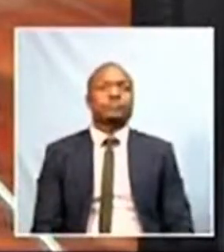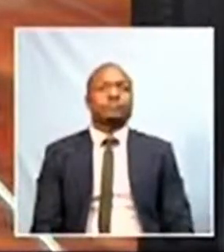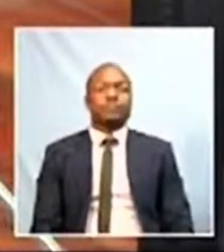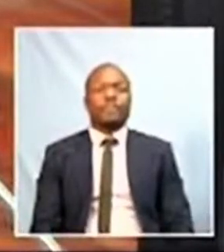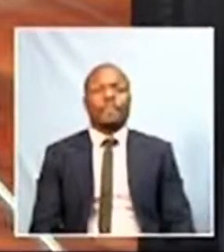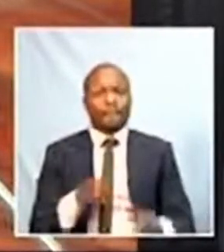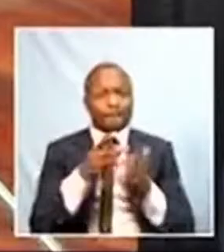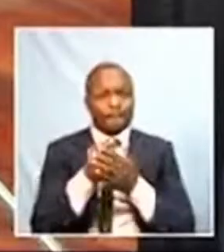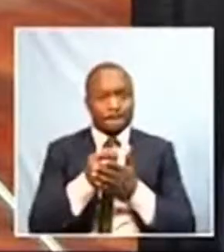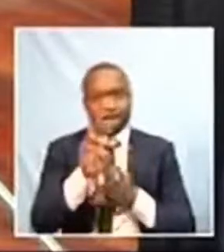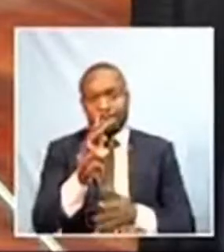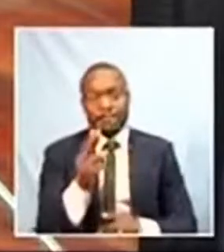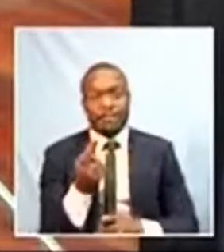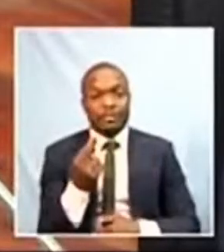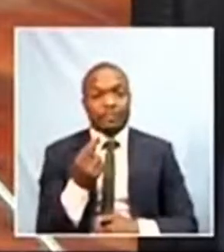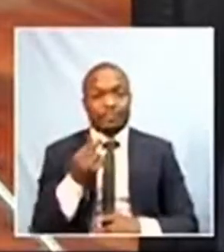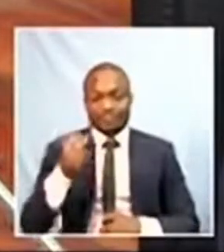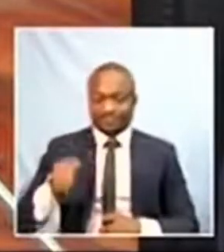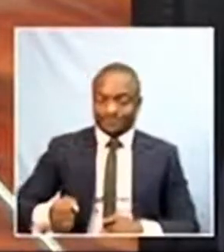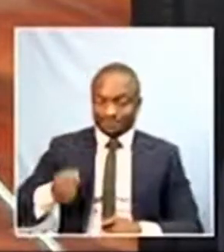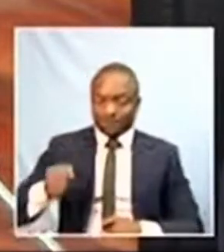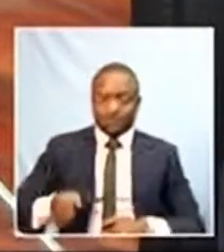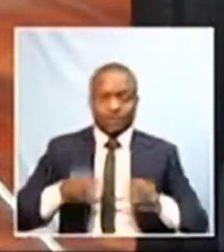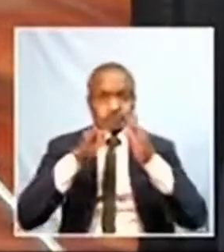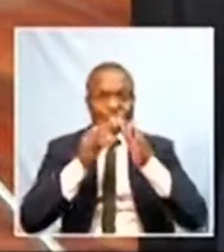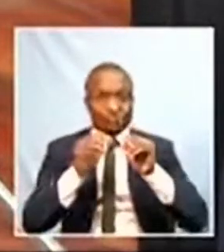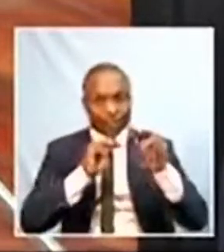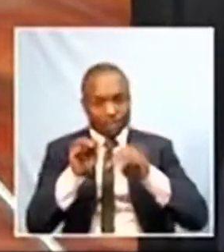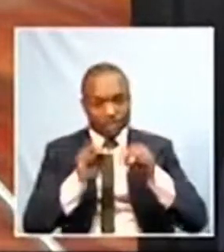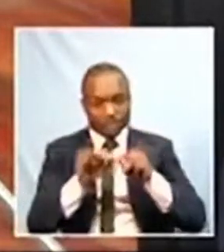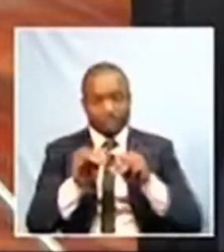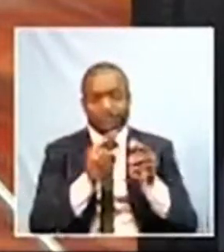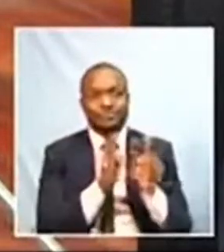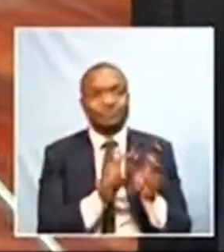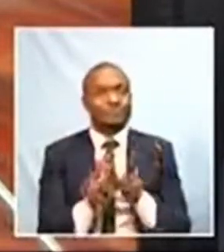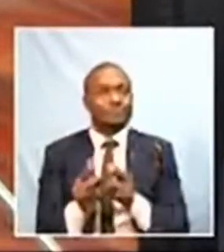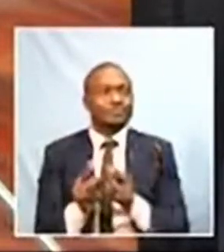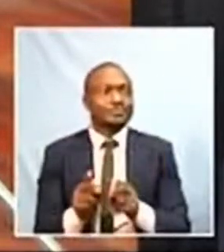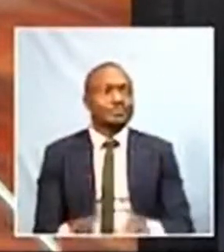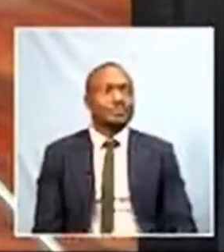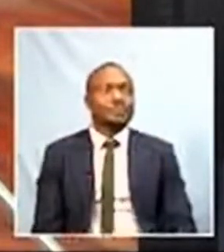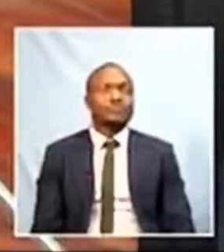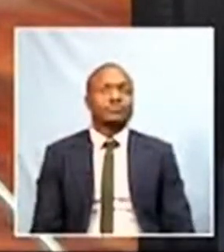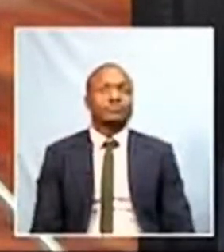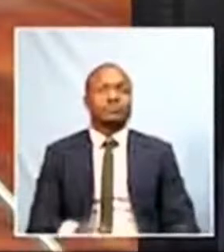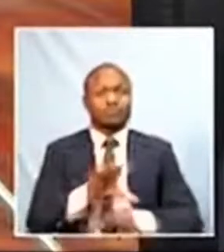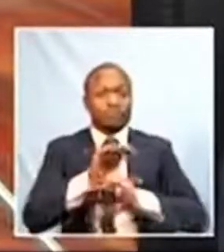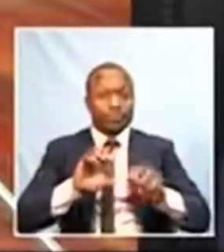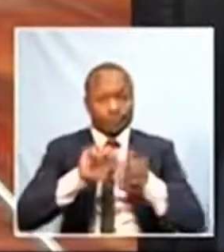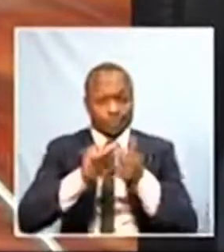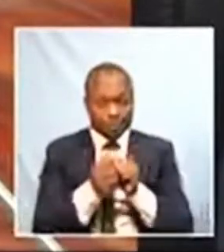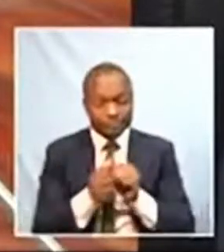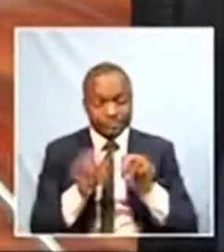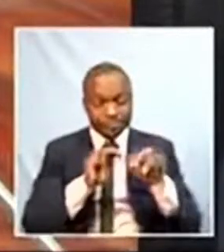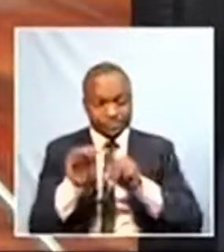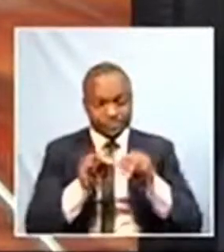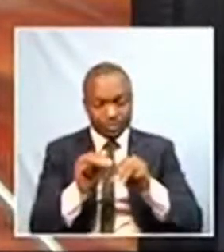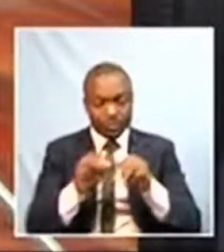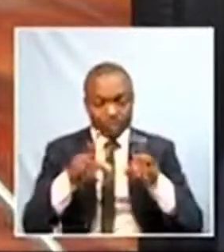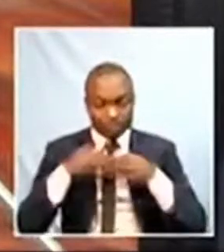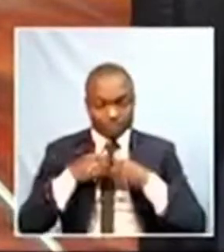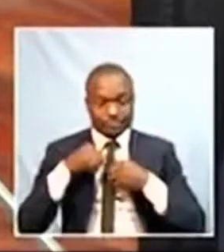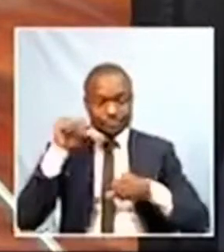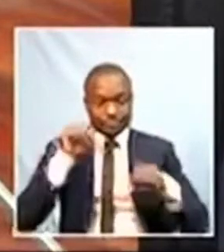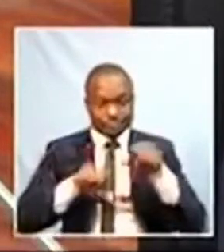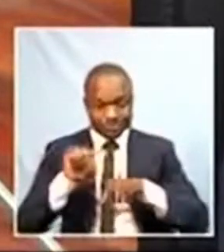The funds retained for the Chief's Palace management response. Cause of the query, management acknowledges